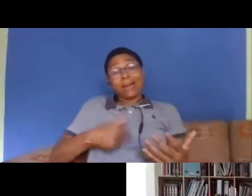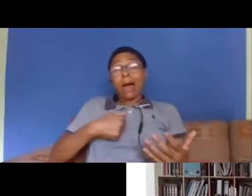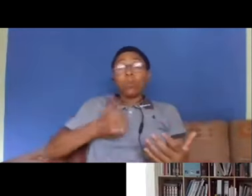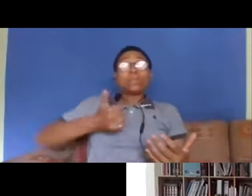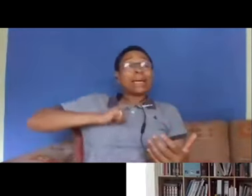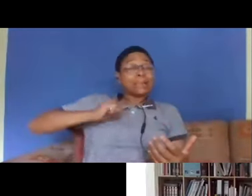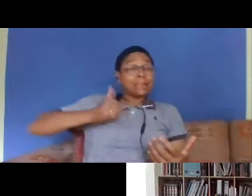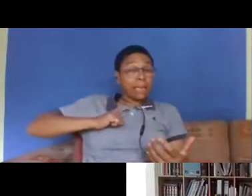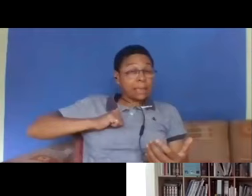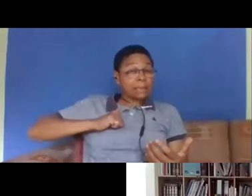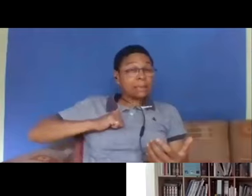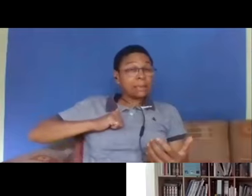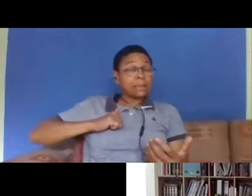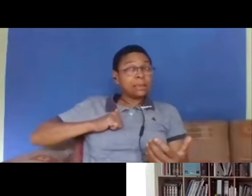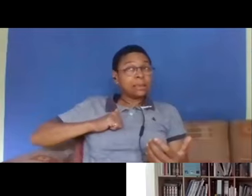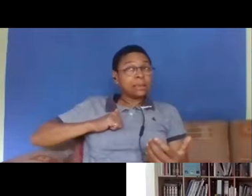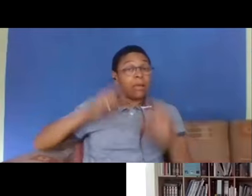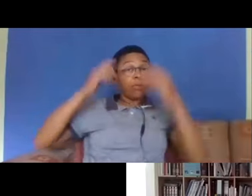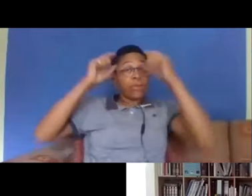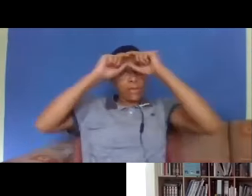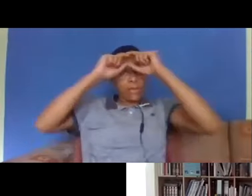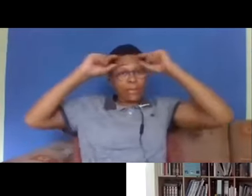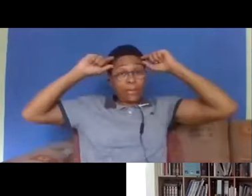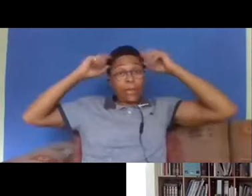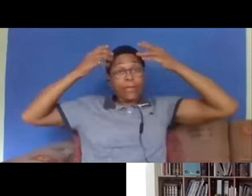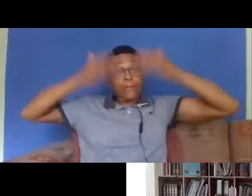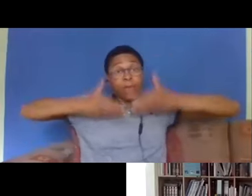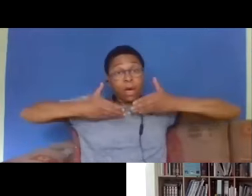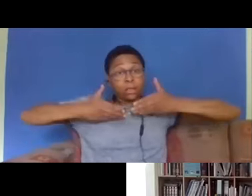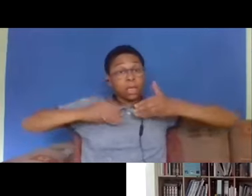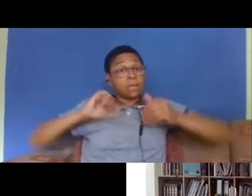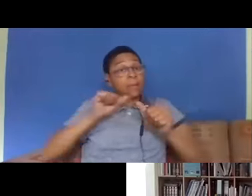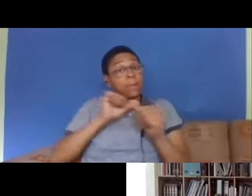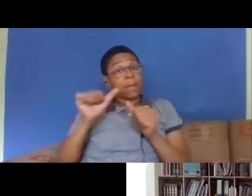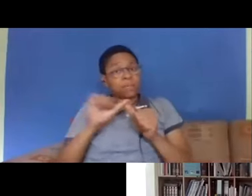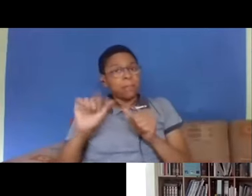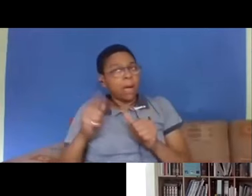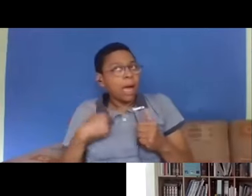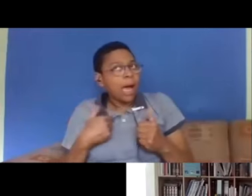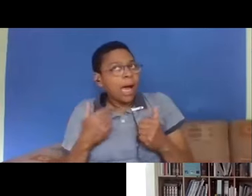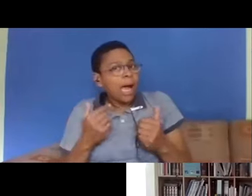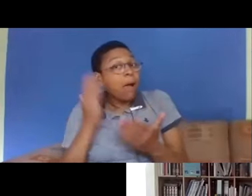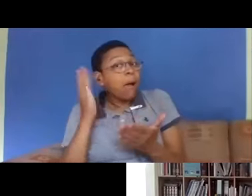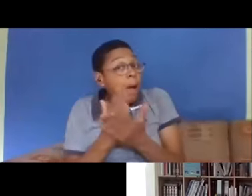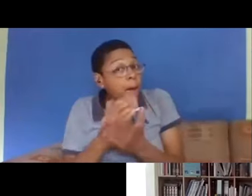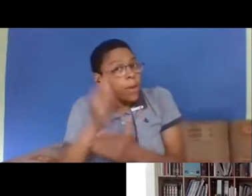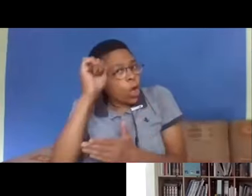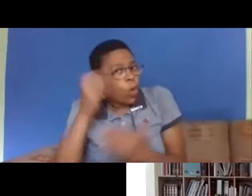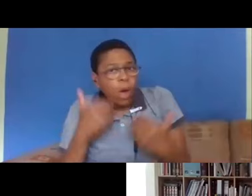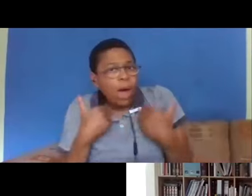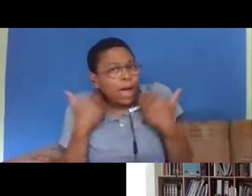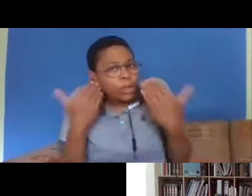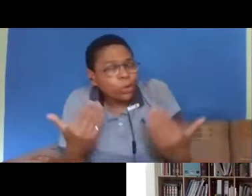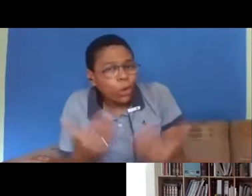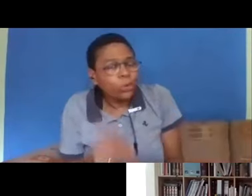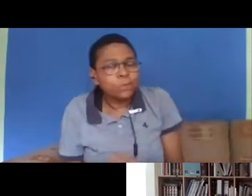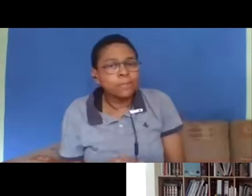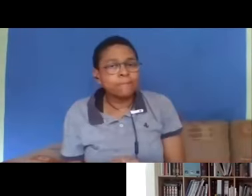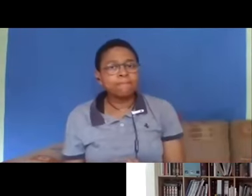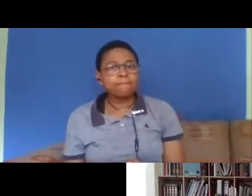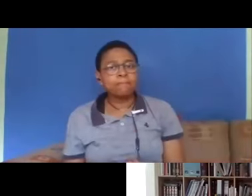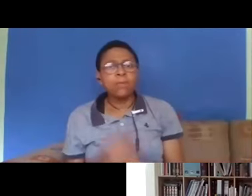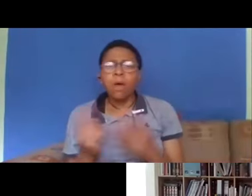better option, but I'm not saying that on any sort of scientific knowledge. Has anyone else got a view on that?